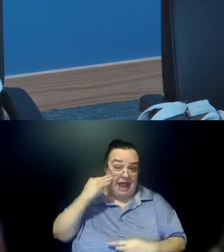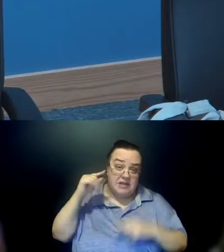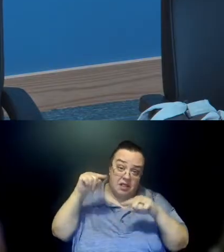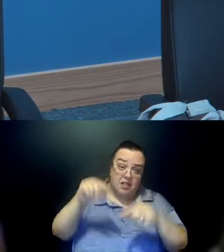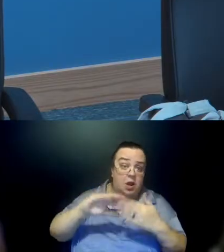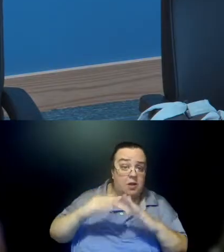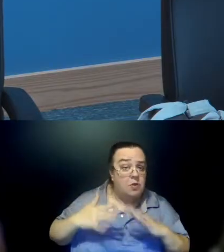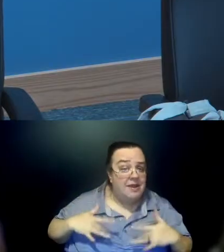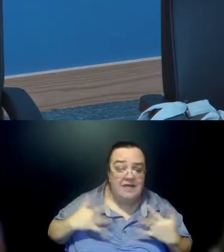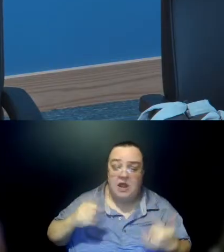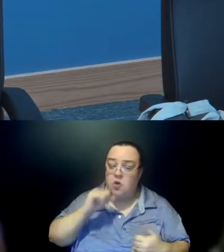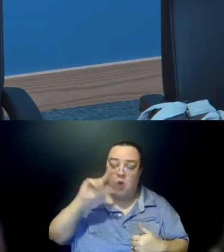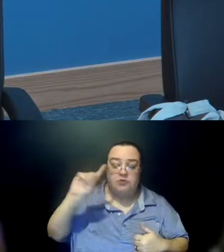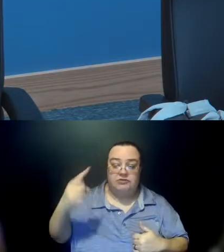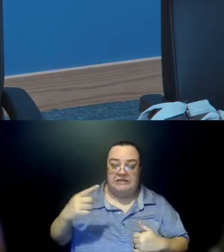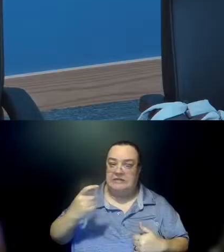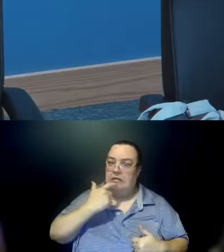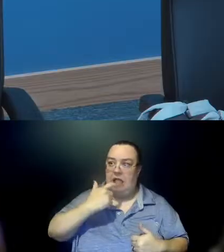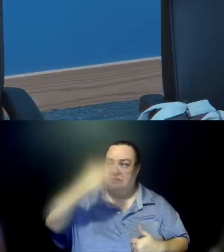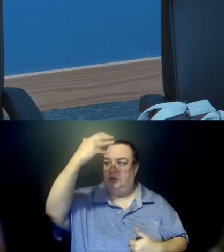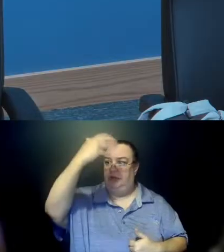behind the glass window.